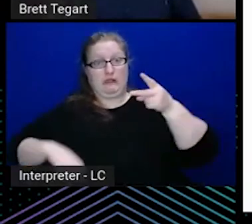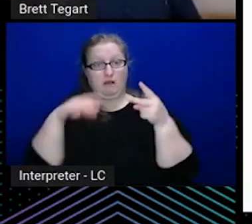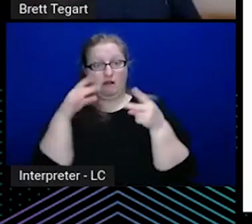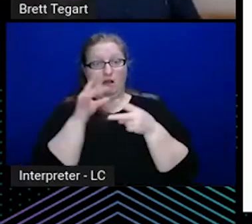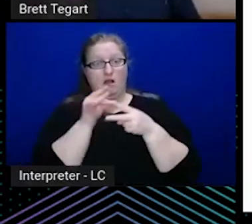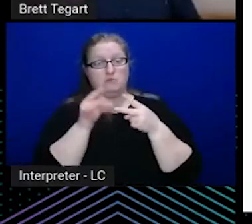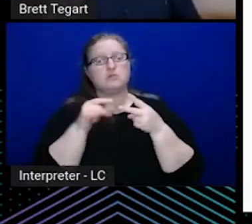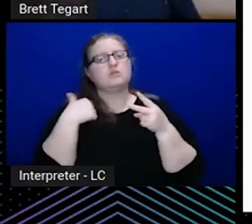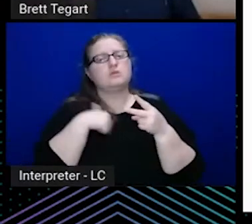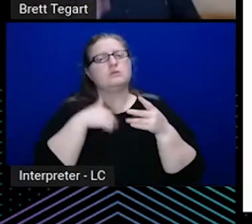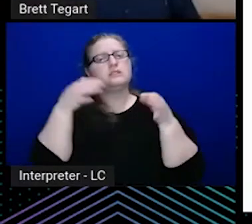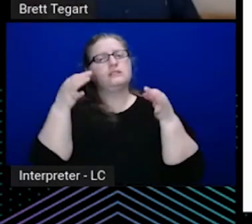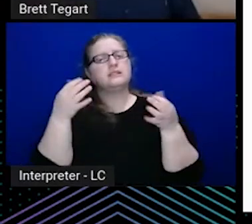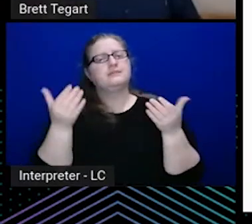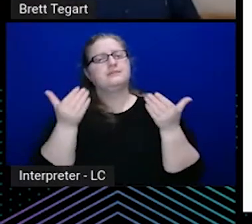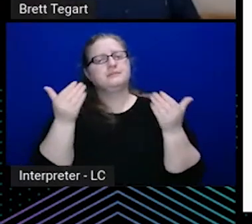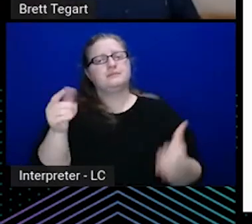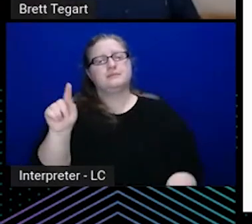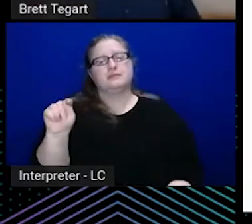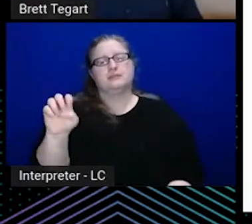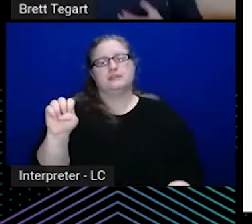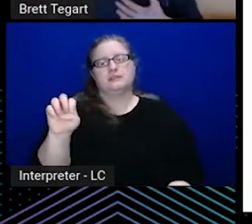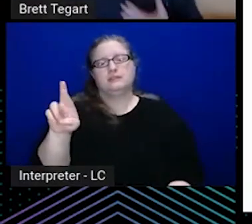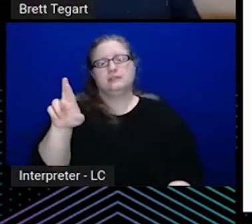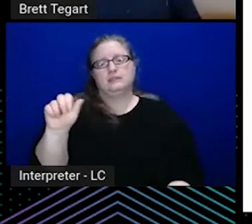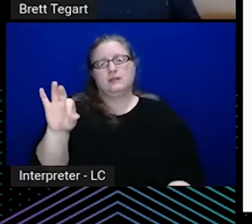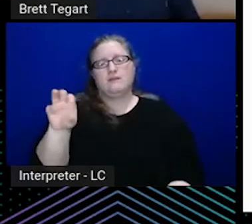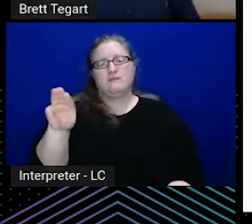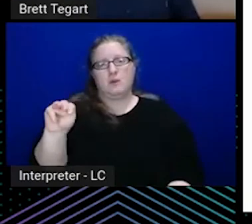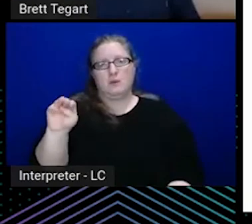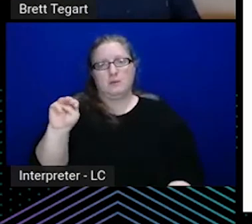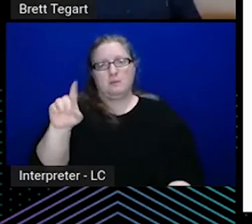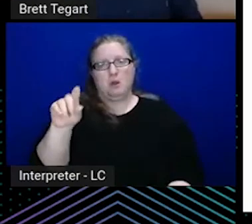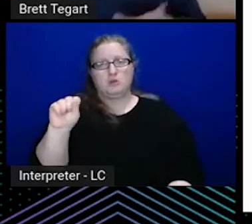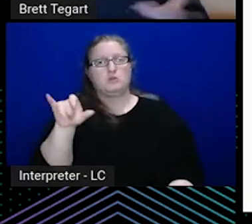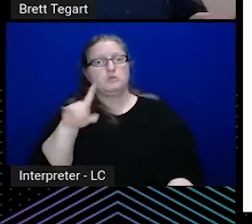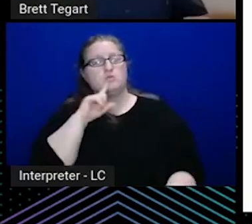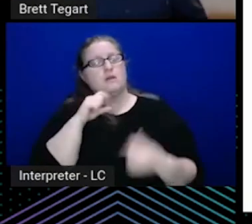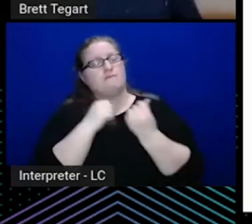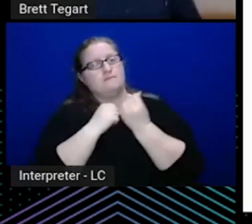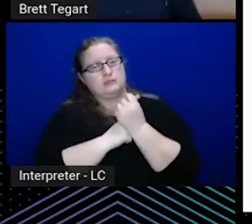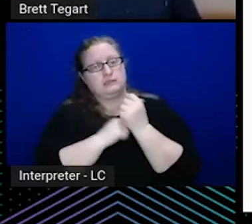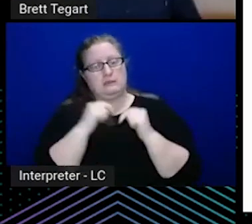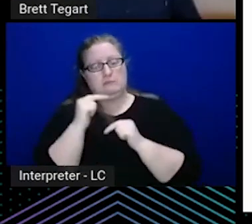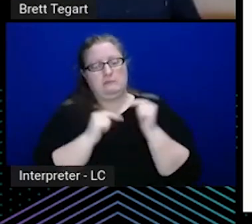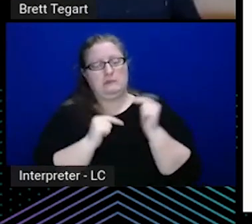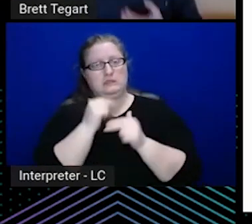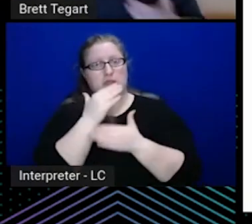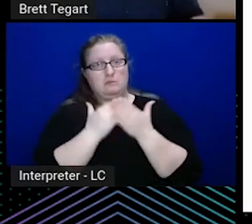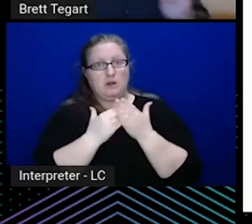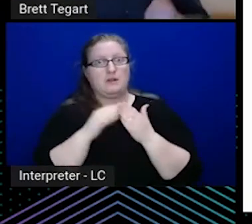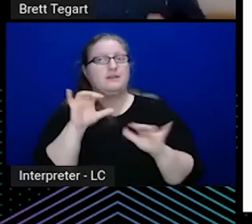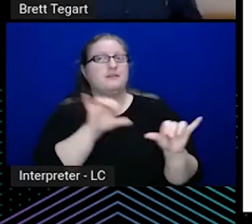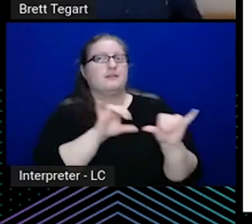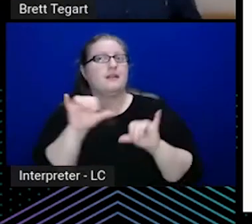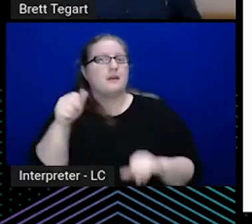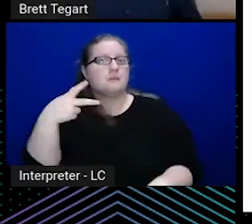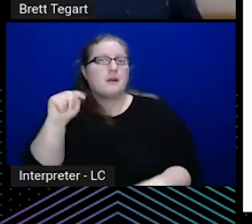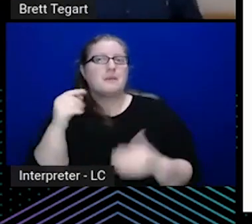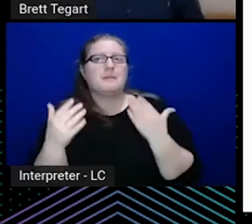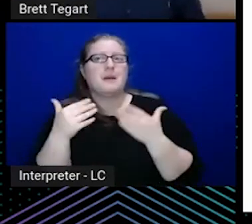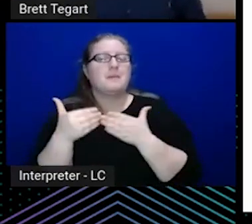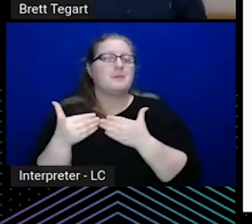decided to look at Terraform modules as a fundamental building block. In the apartment analogy, these are maybe